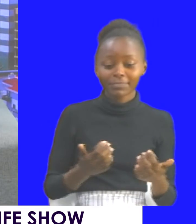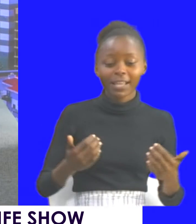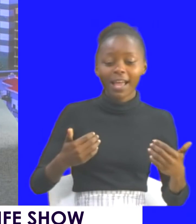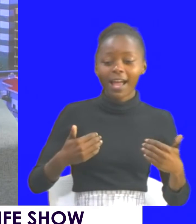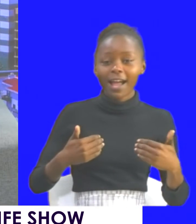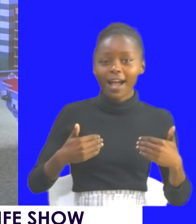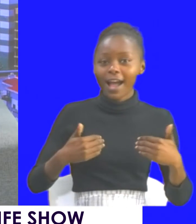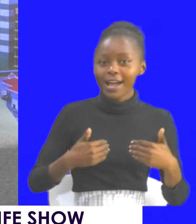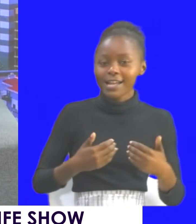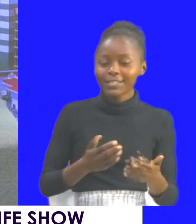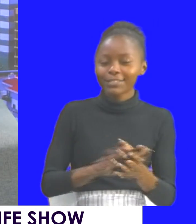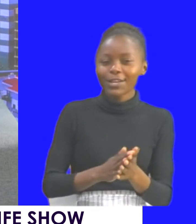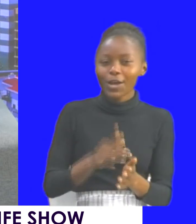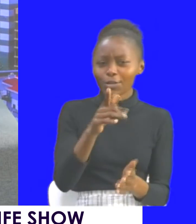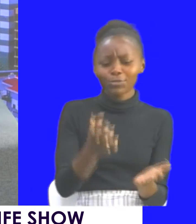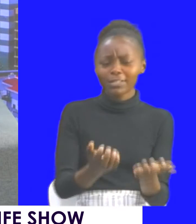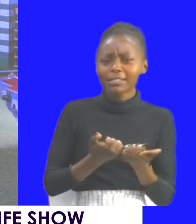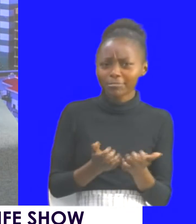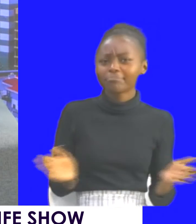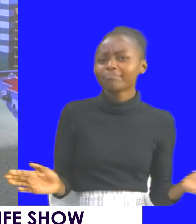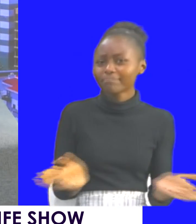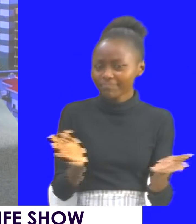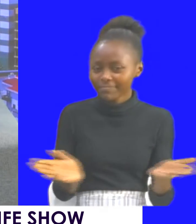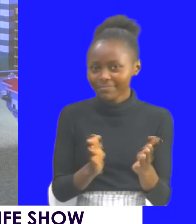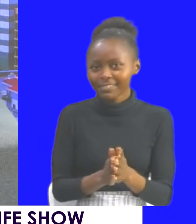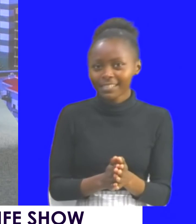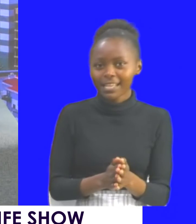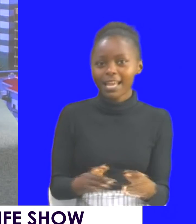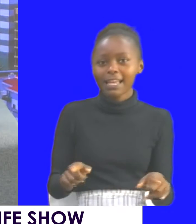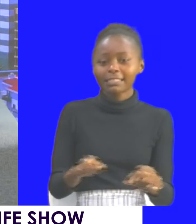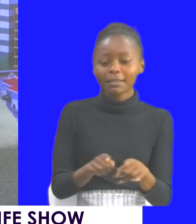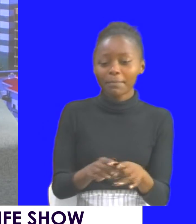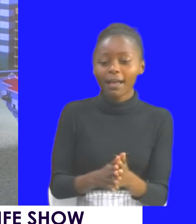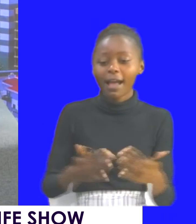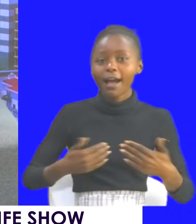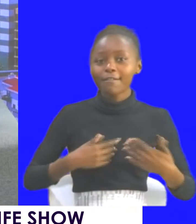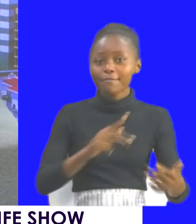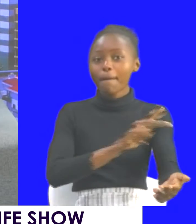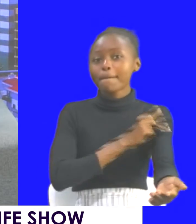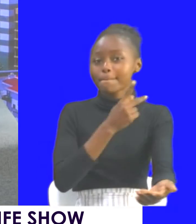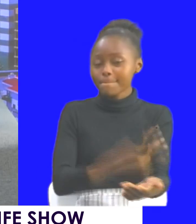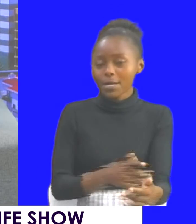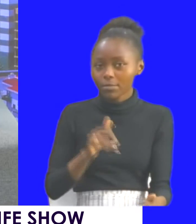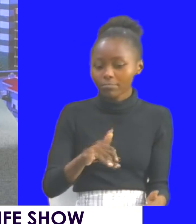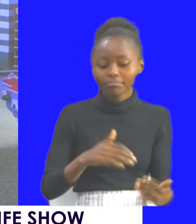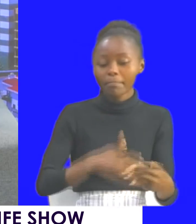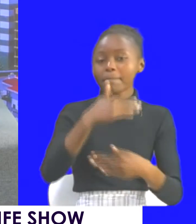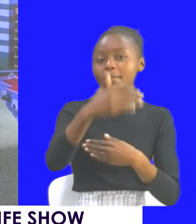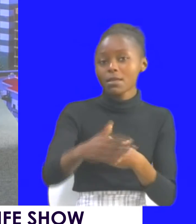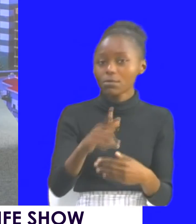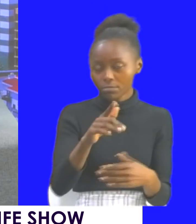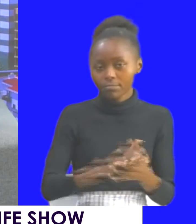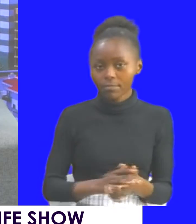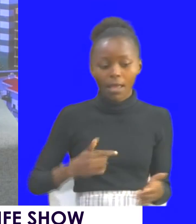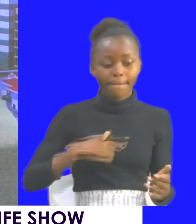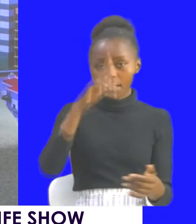need to feed on some power that is beyond you. And I believe for